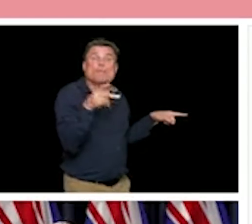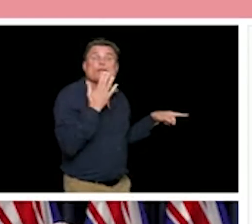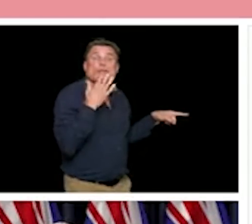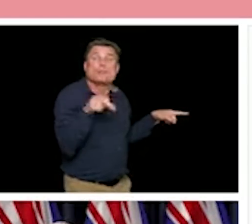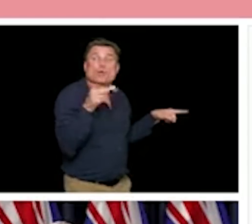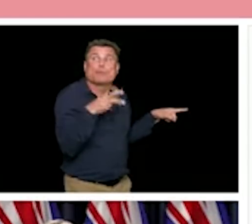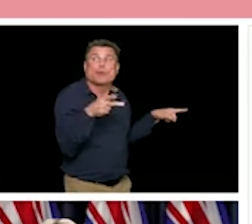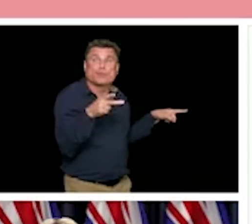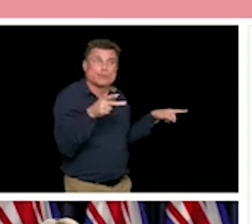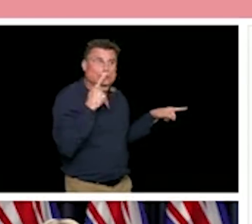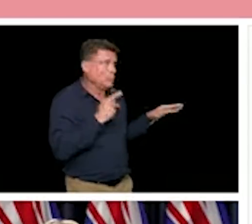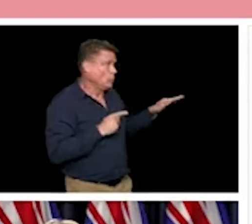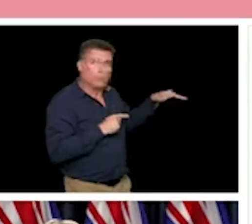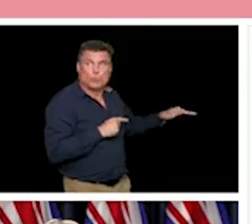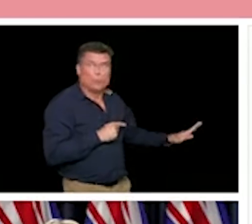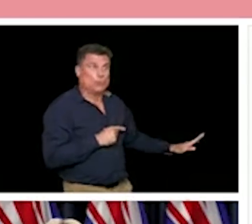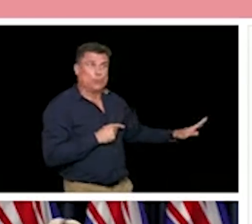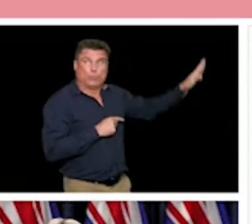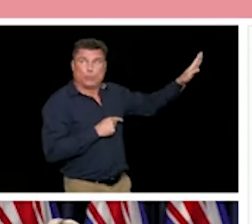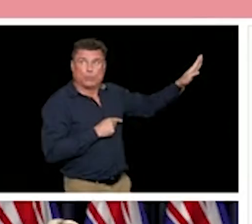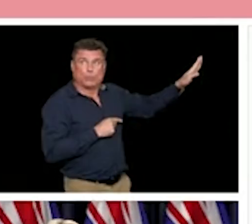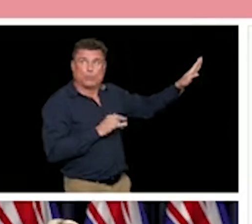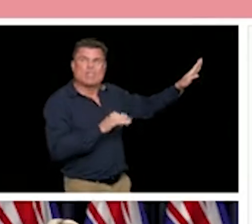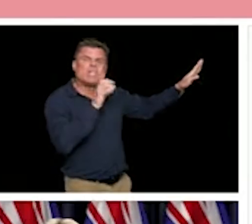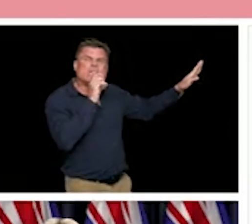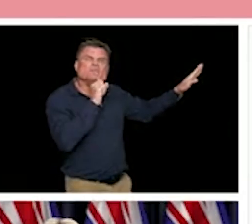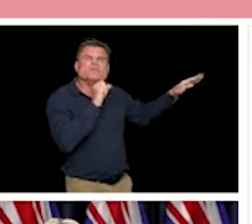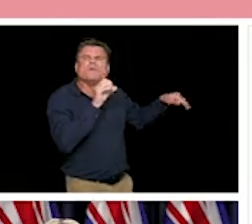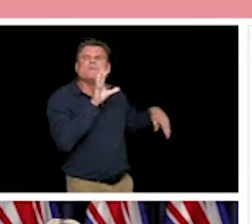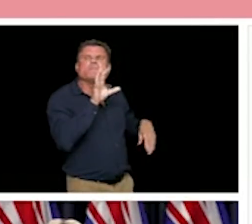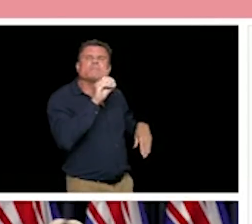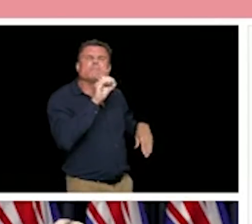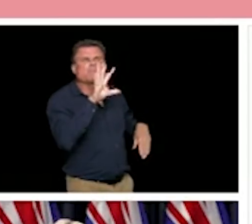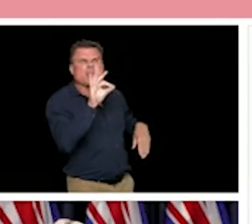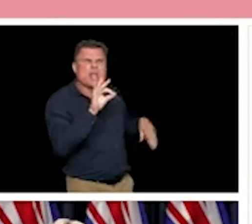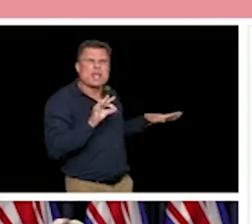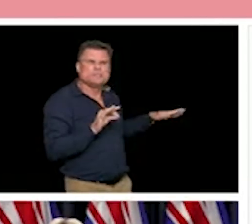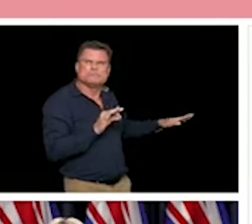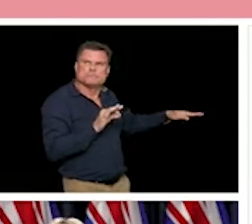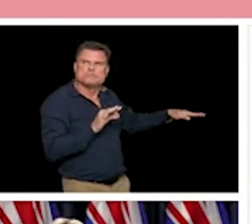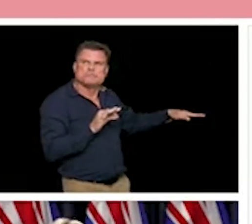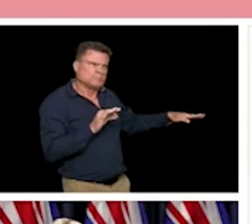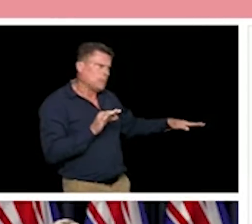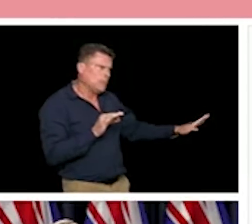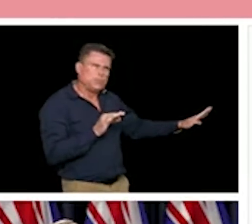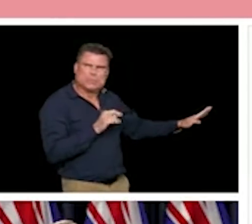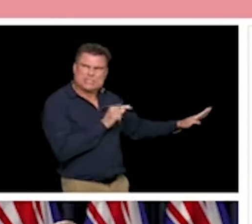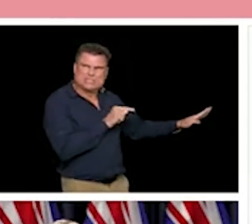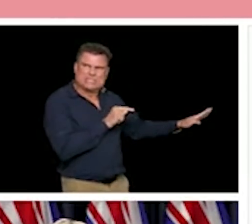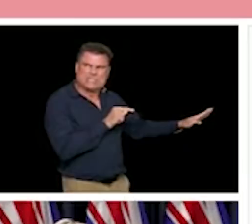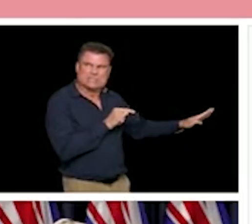in the last few weeks in younger people. And that's reflected in some of the numbers that we're seeing, as well as